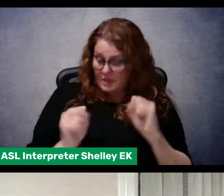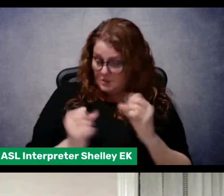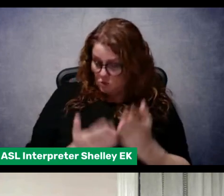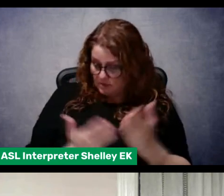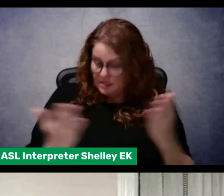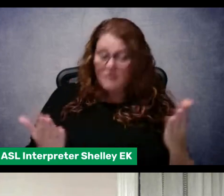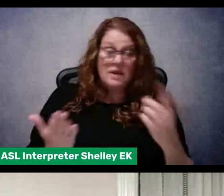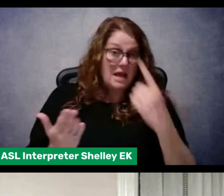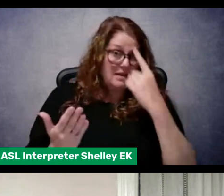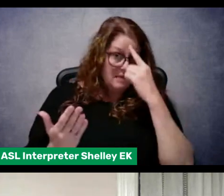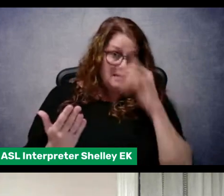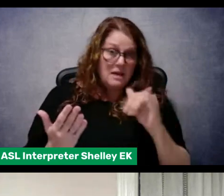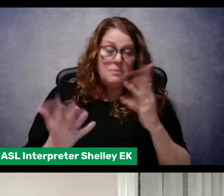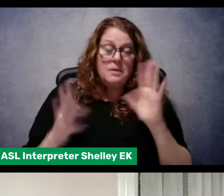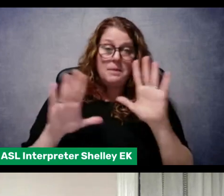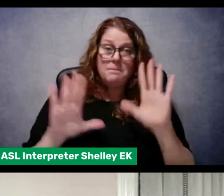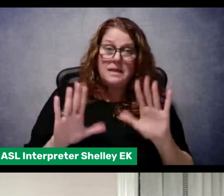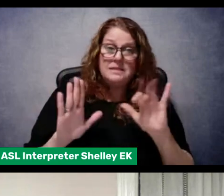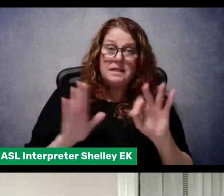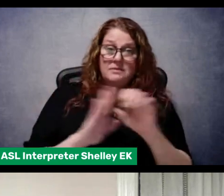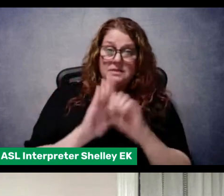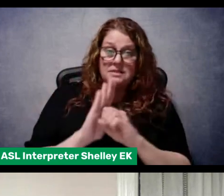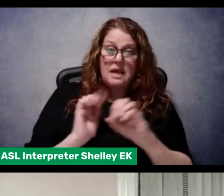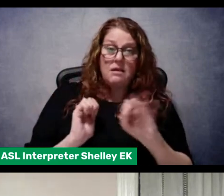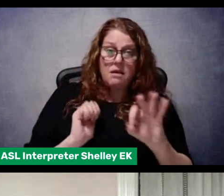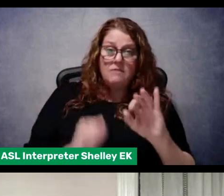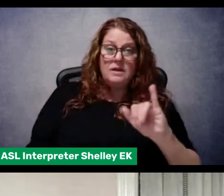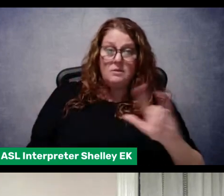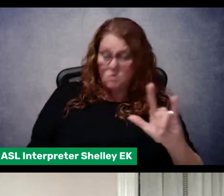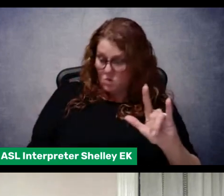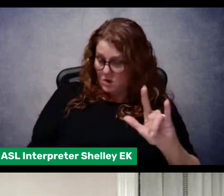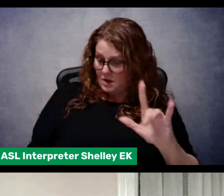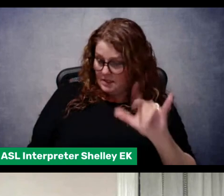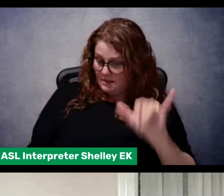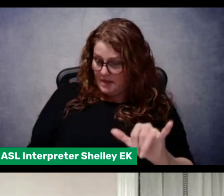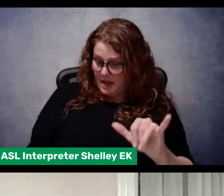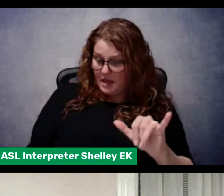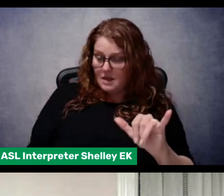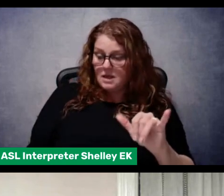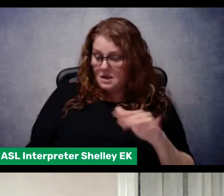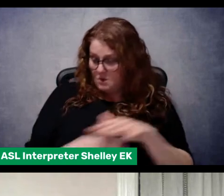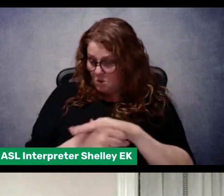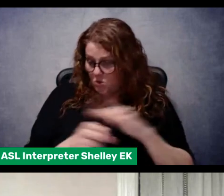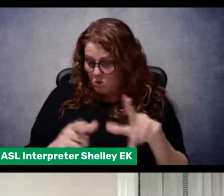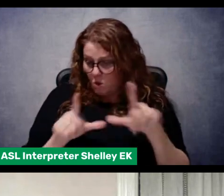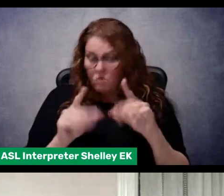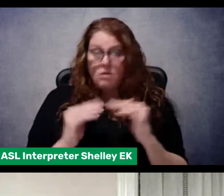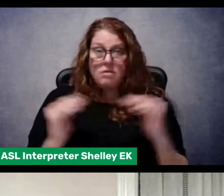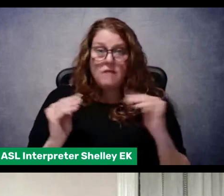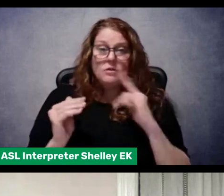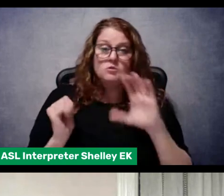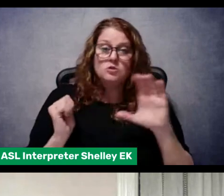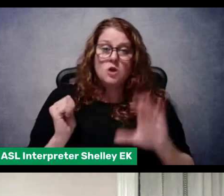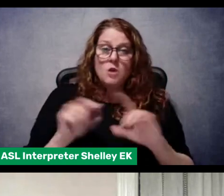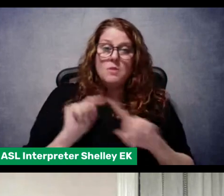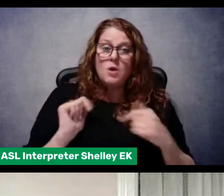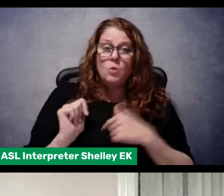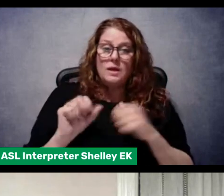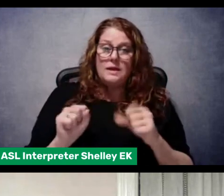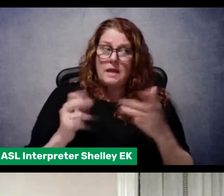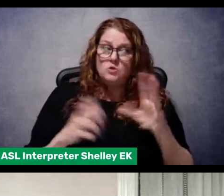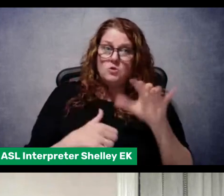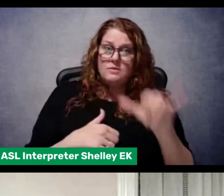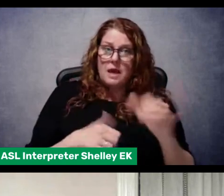I think it would be amazing if the state of Illinois did that, if we just start at the local level at Chicago. But like, we can get that done, we can make